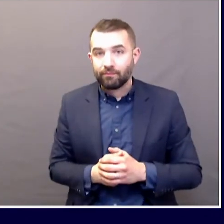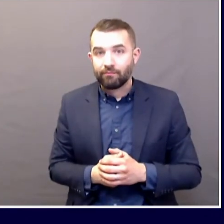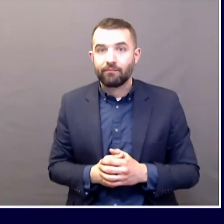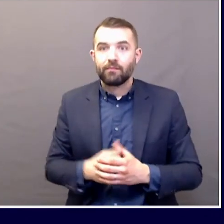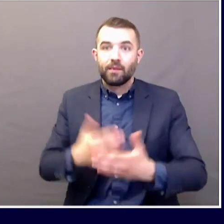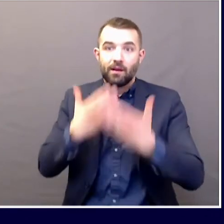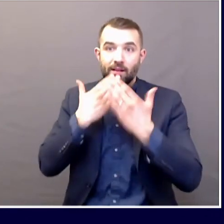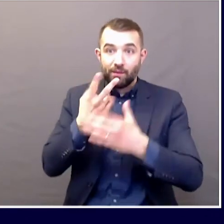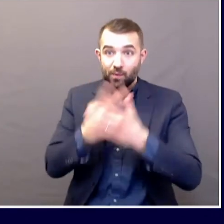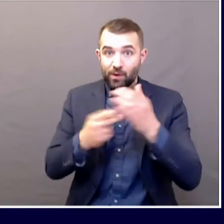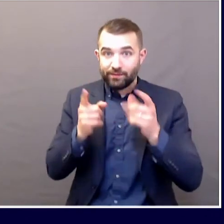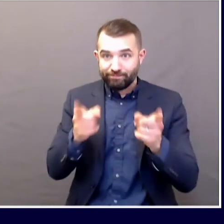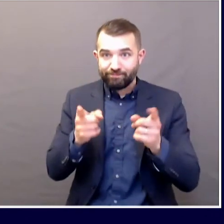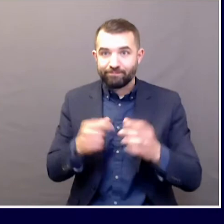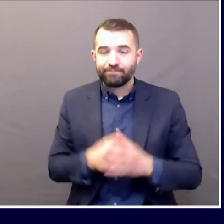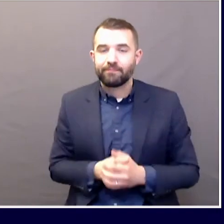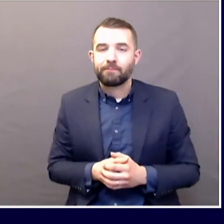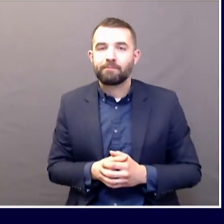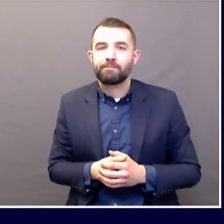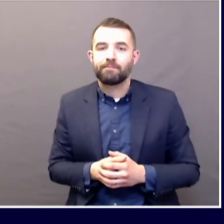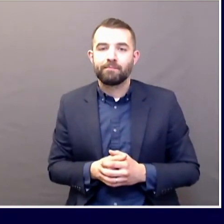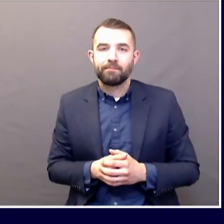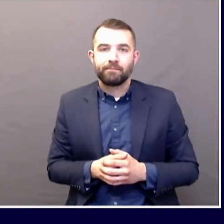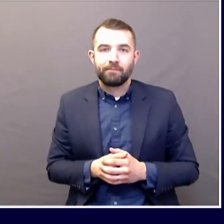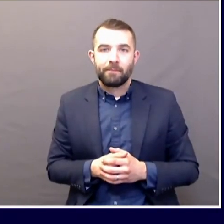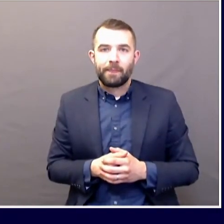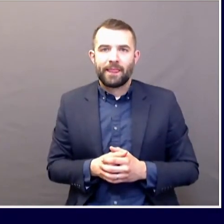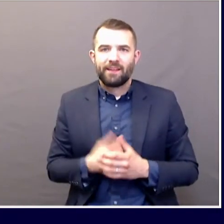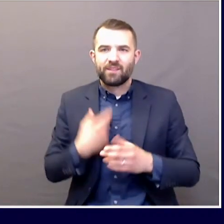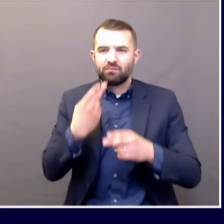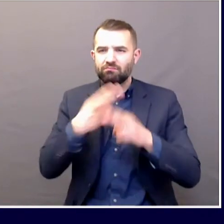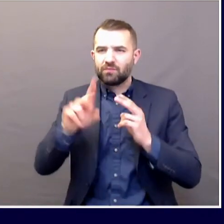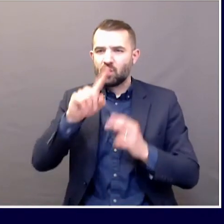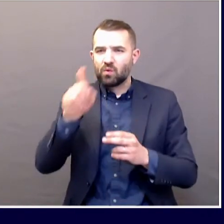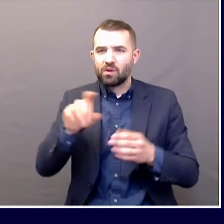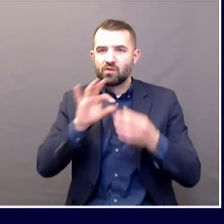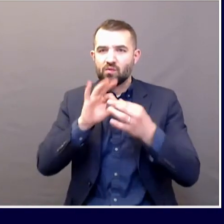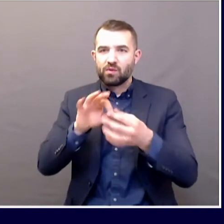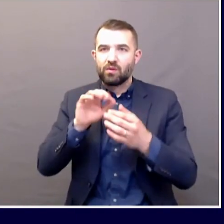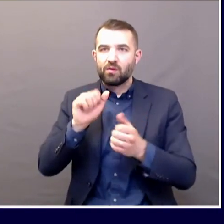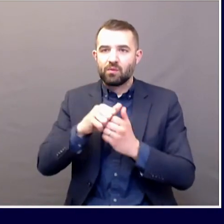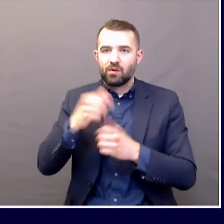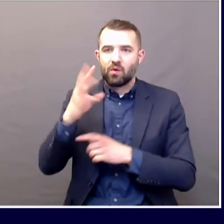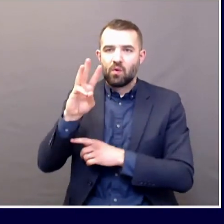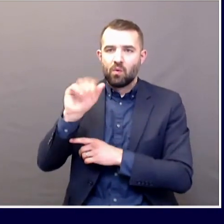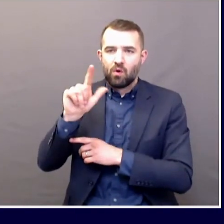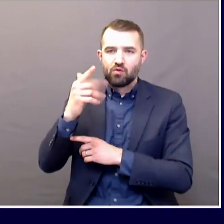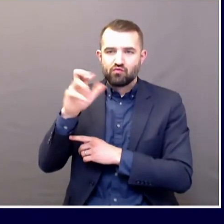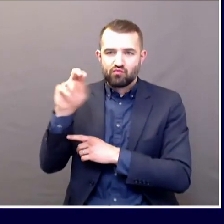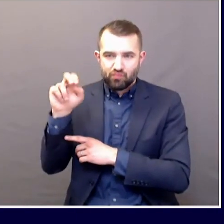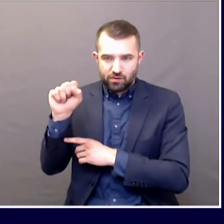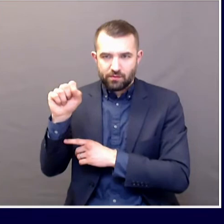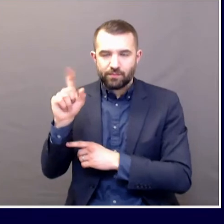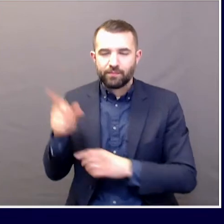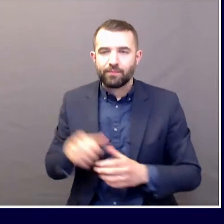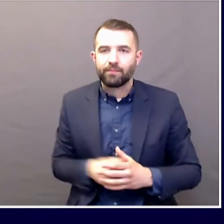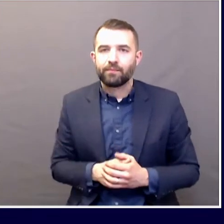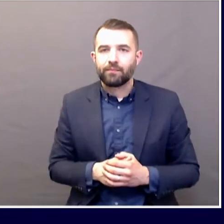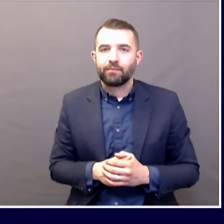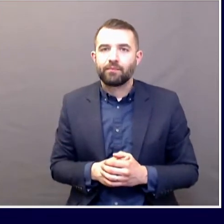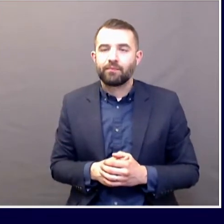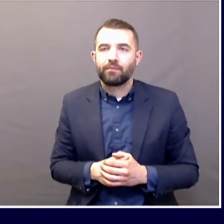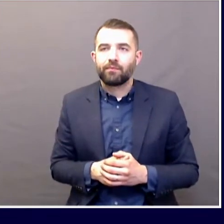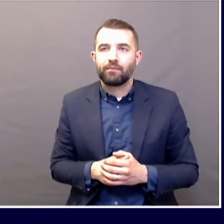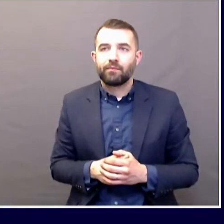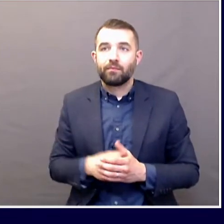taking my questions. A quick question on Walgreens, kind of following up. We had some viewers contacting us who were a little